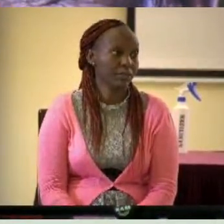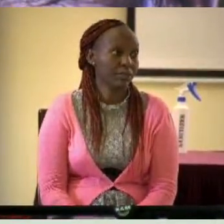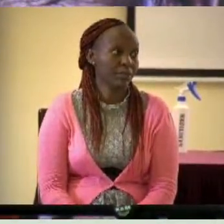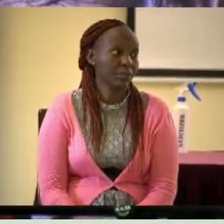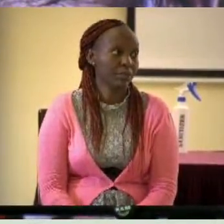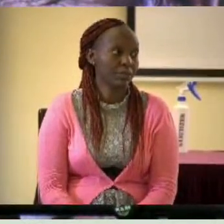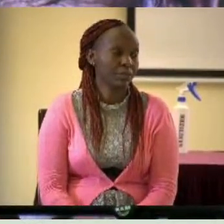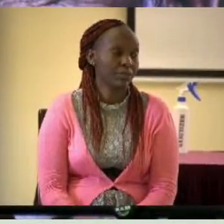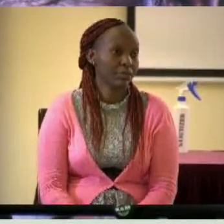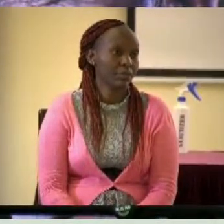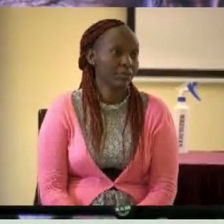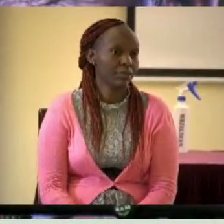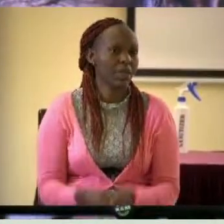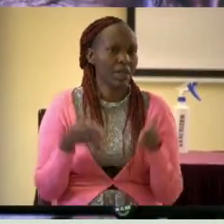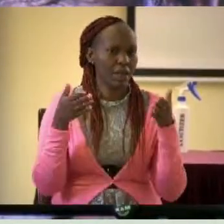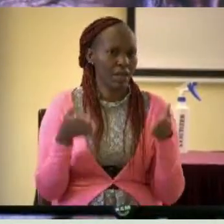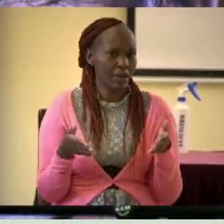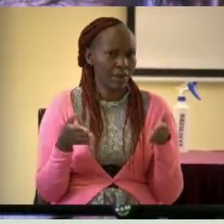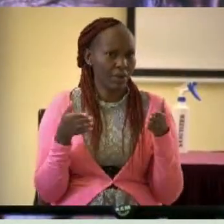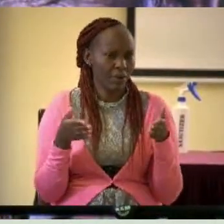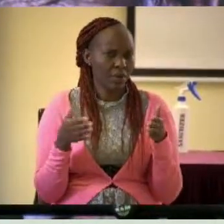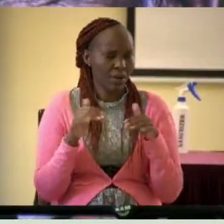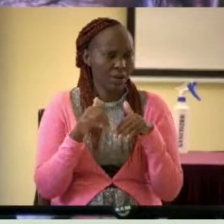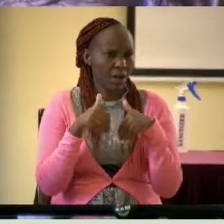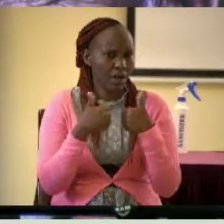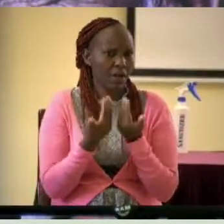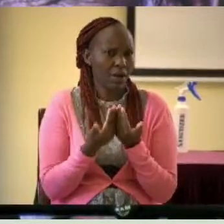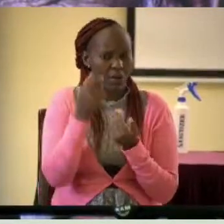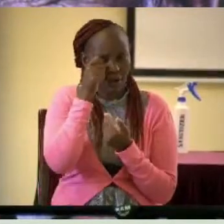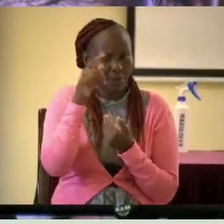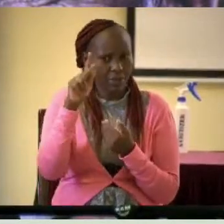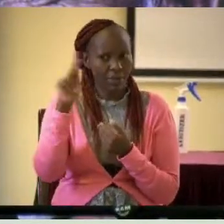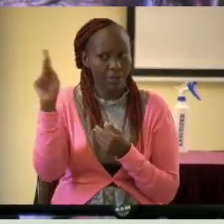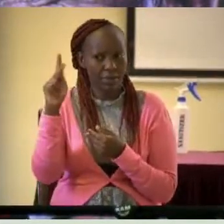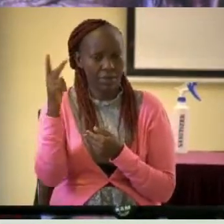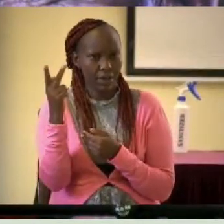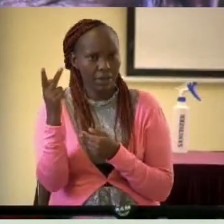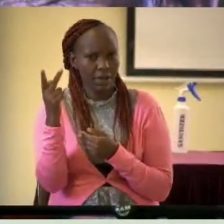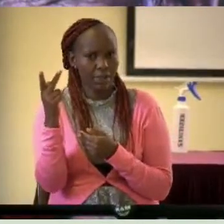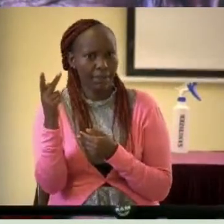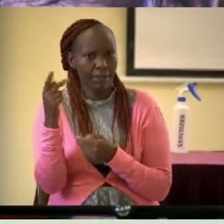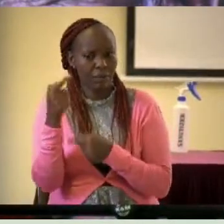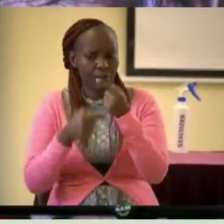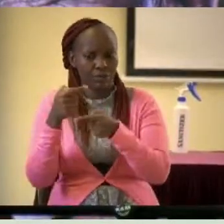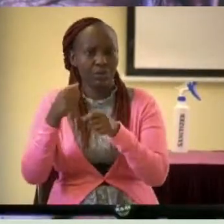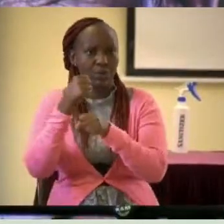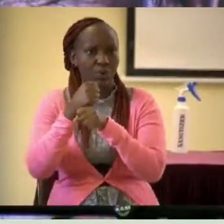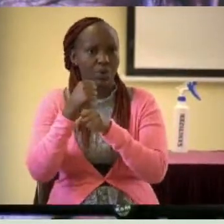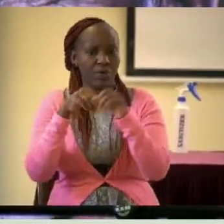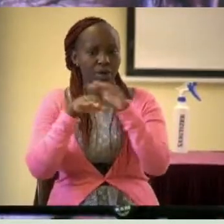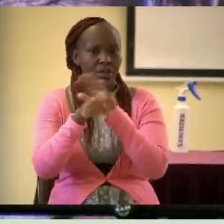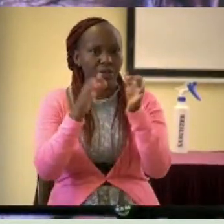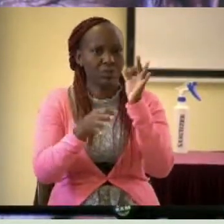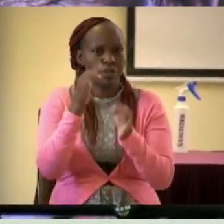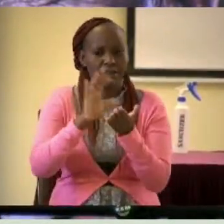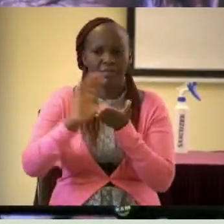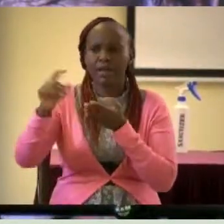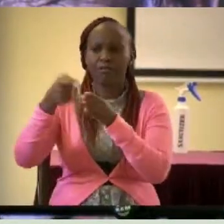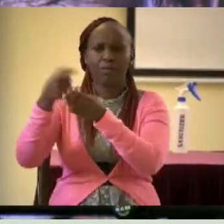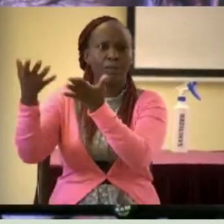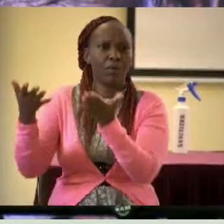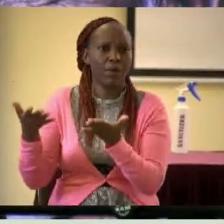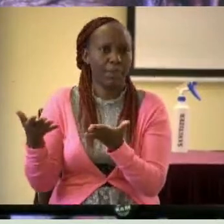Now, how therefore is Amkeni wa Kenya carrying out work on access to justice? Where is the funding coming